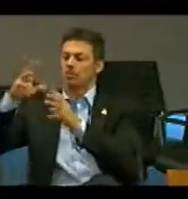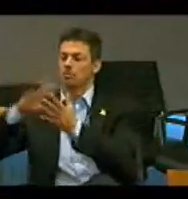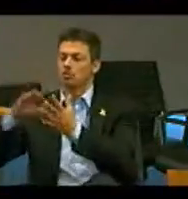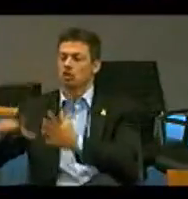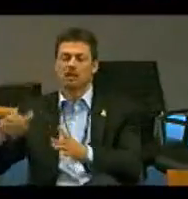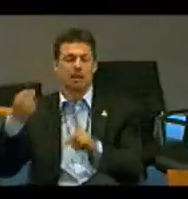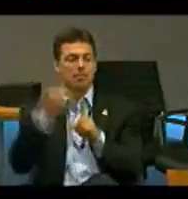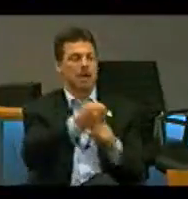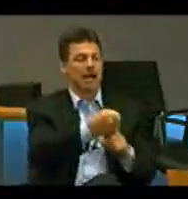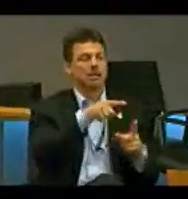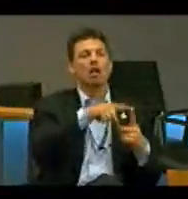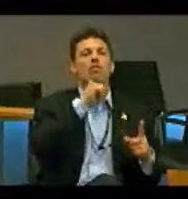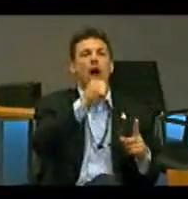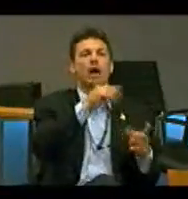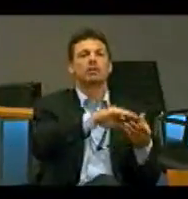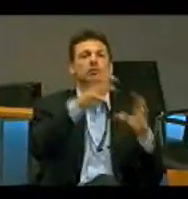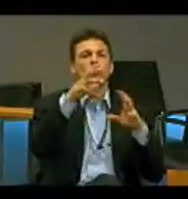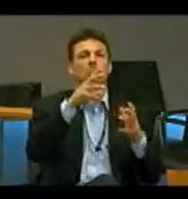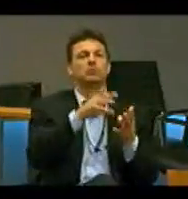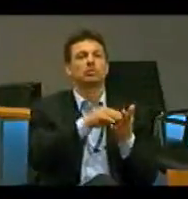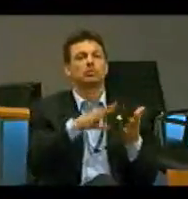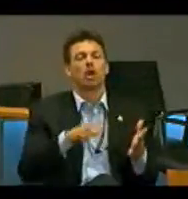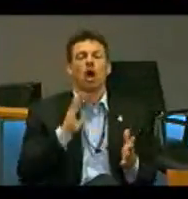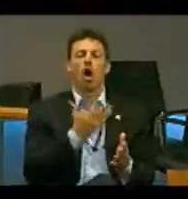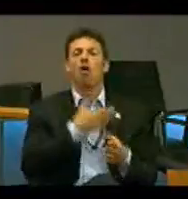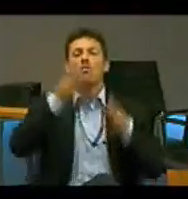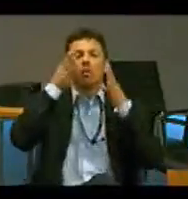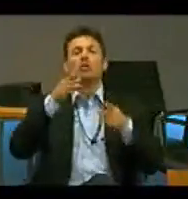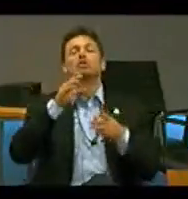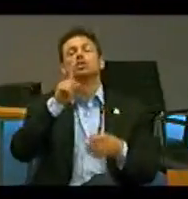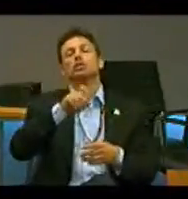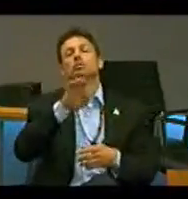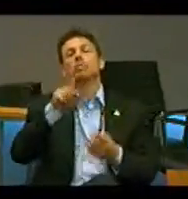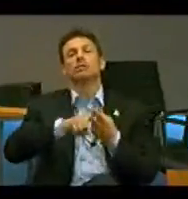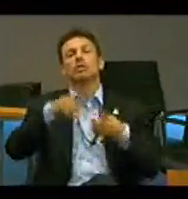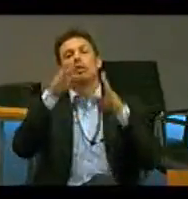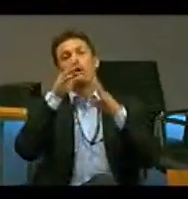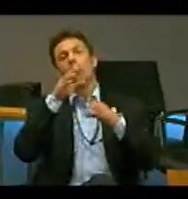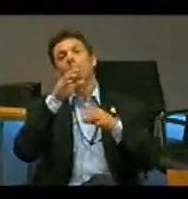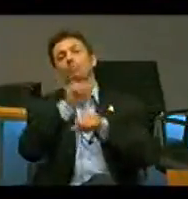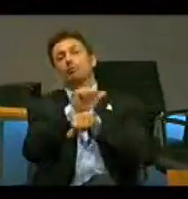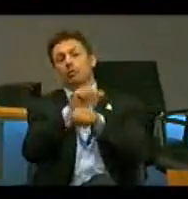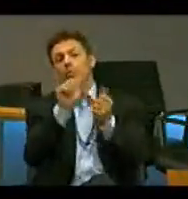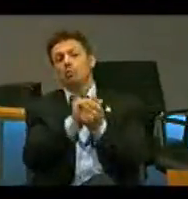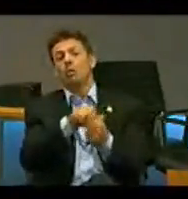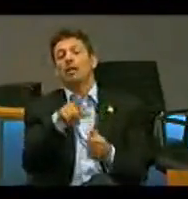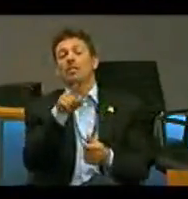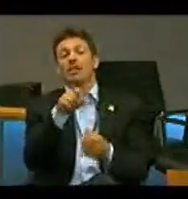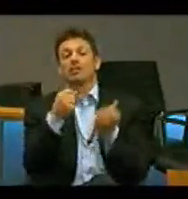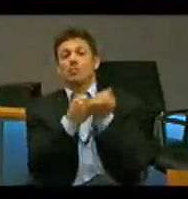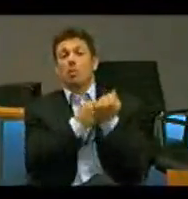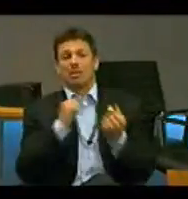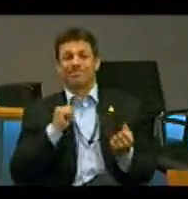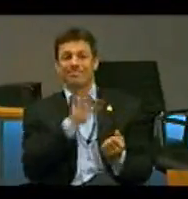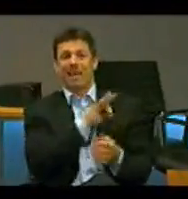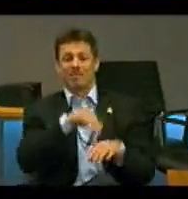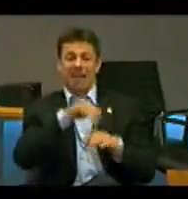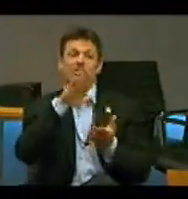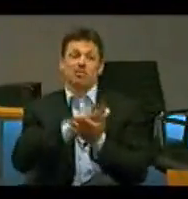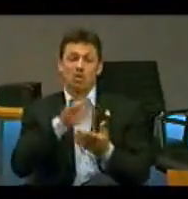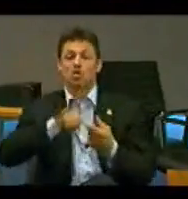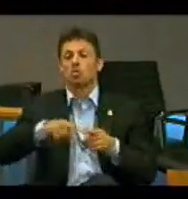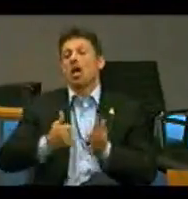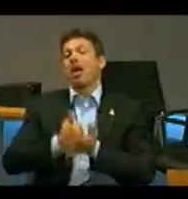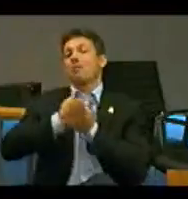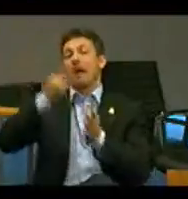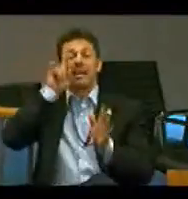should focus on how we support educators and support schools in utilizing evidence-based practices that help schools to identify